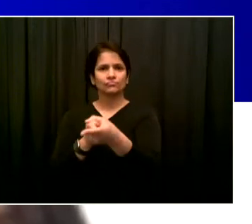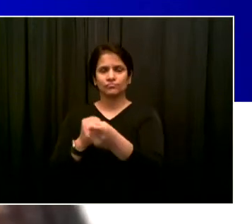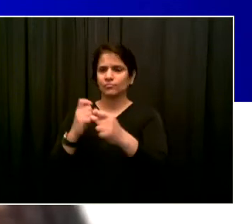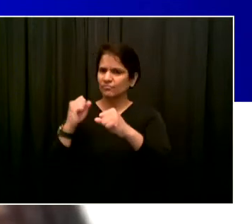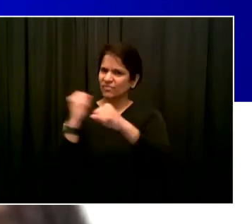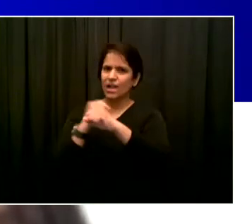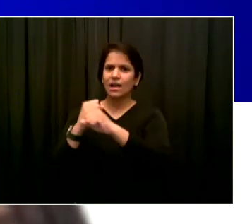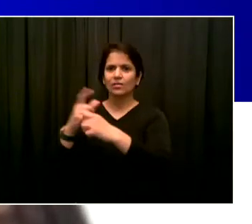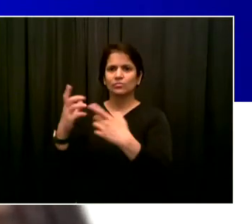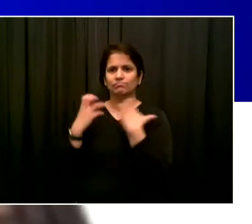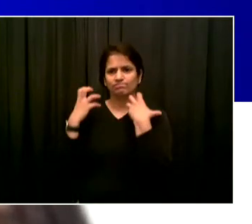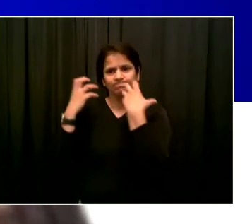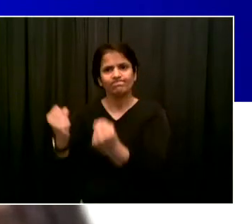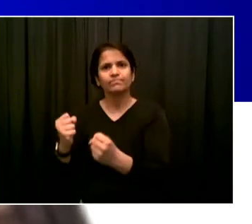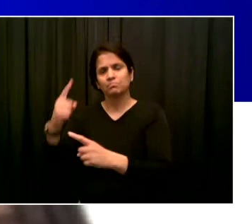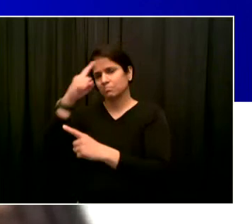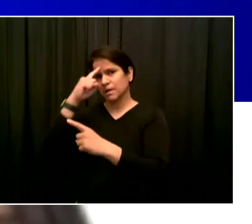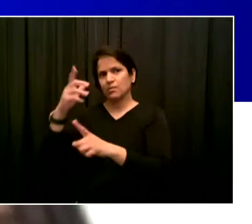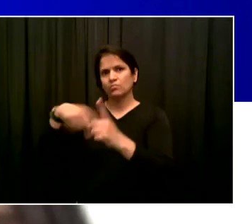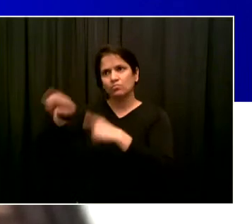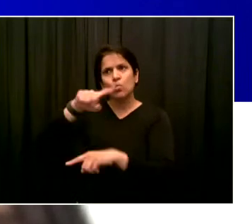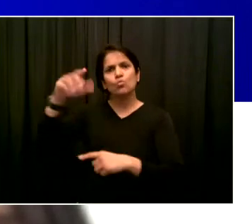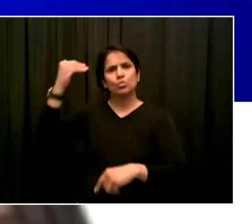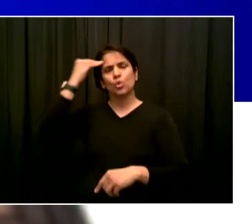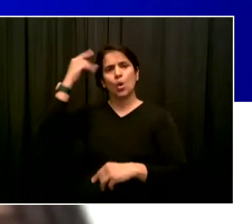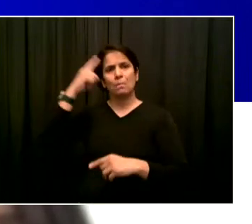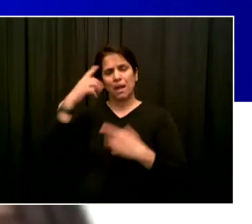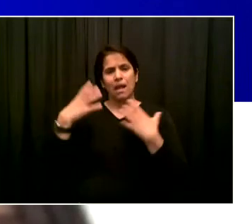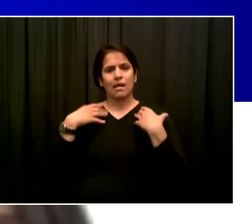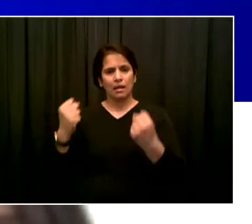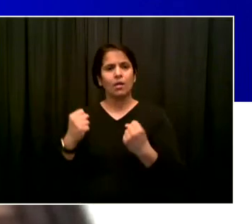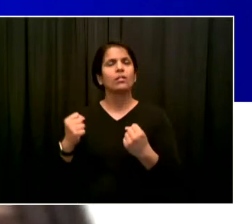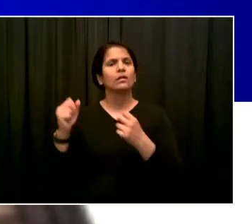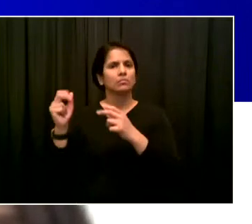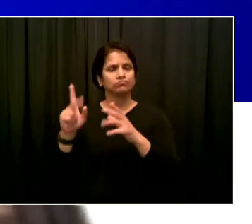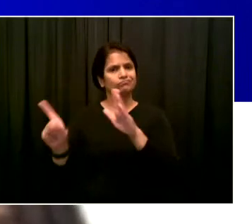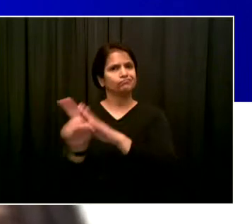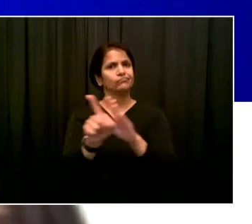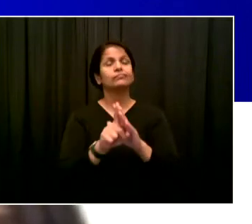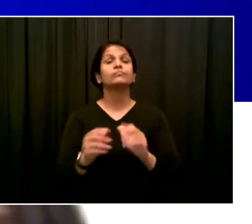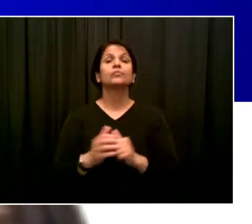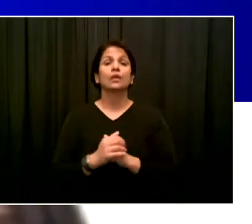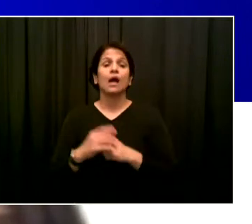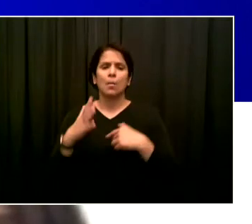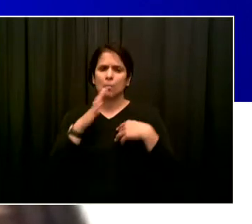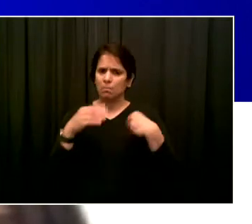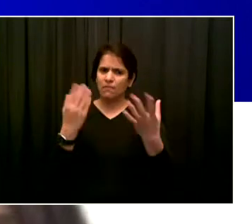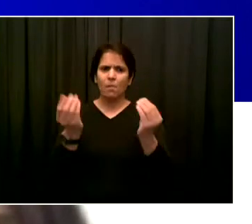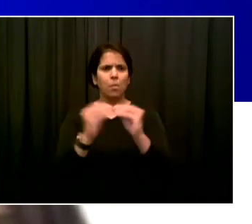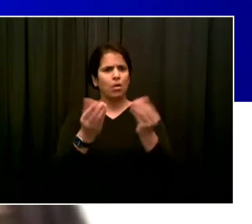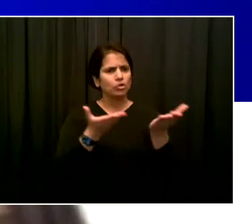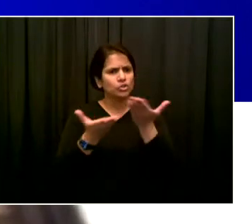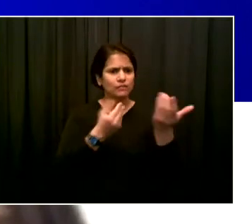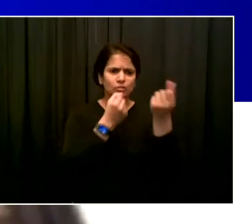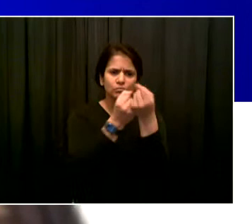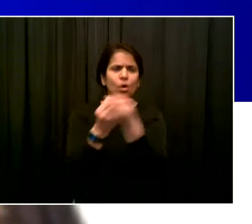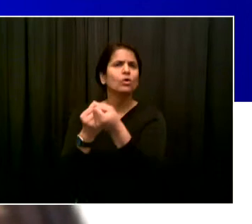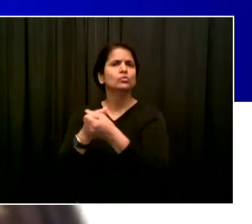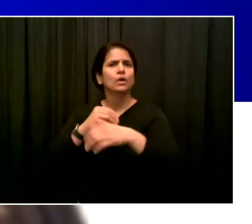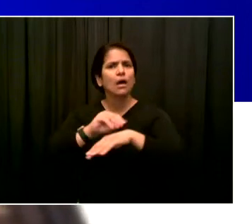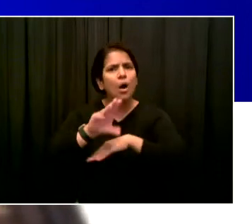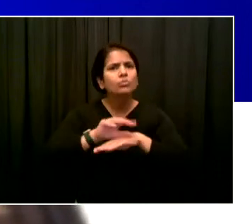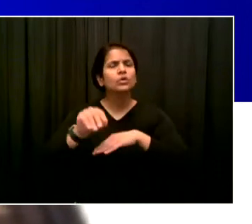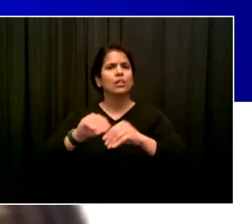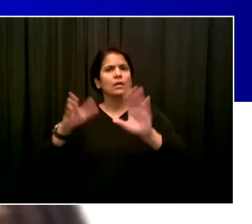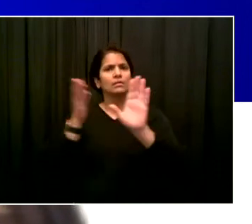they need them. And what we're put in here in the city budget to expand community mental health services, particularly